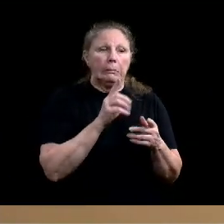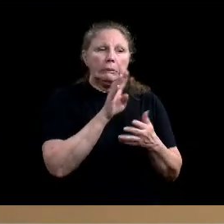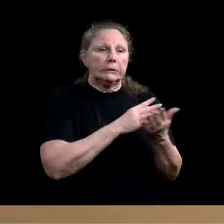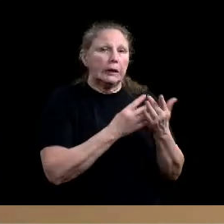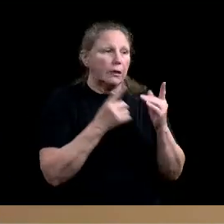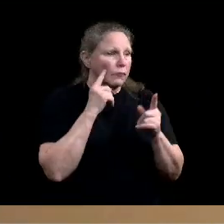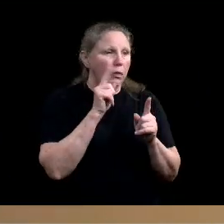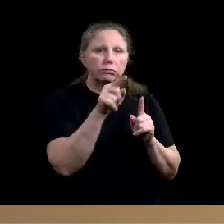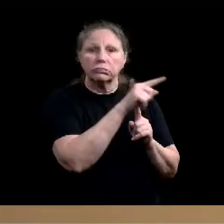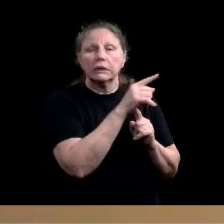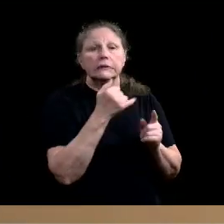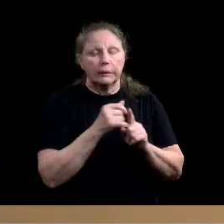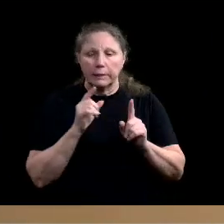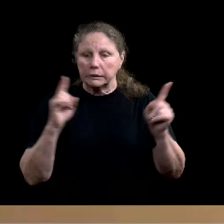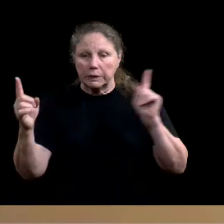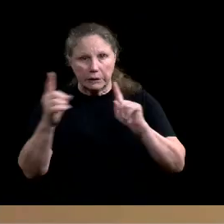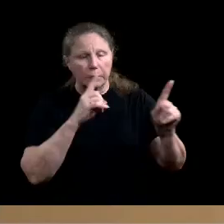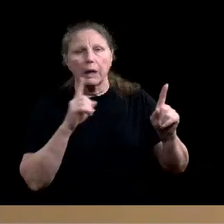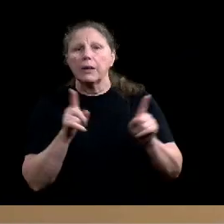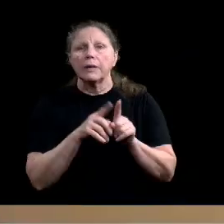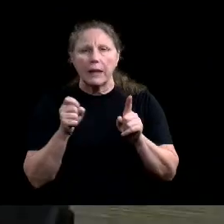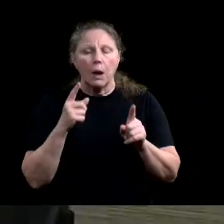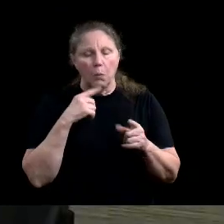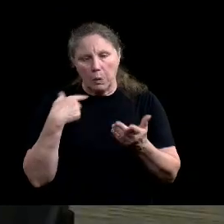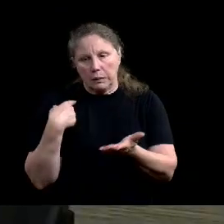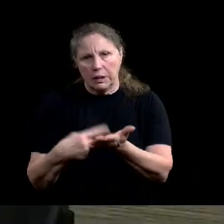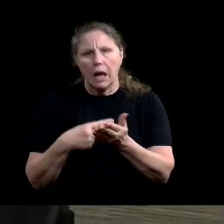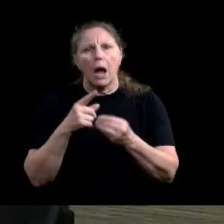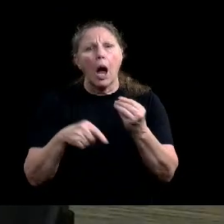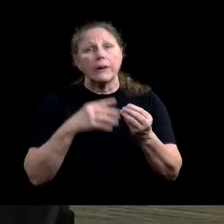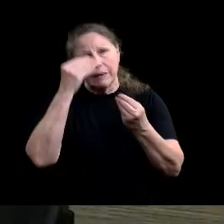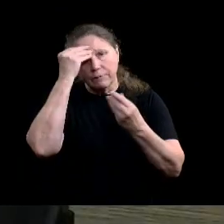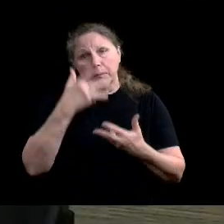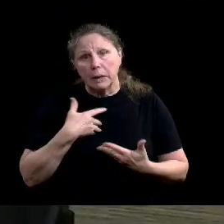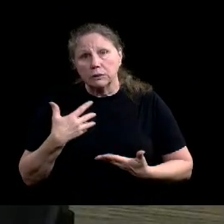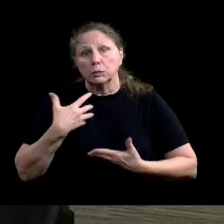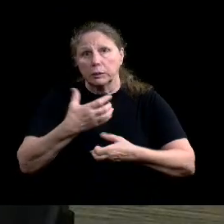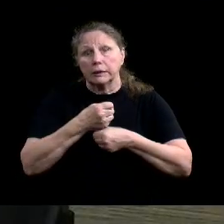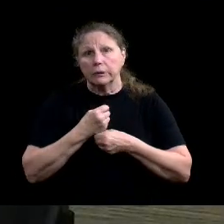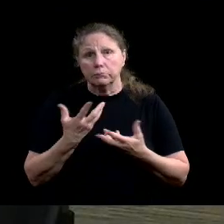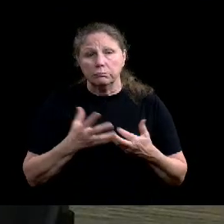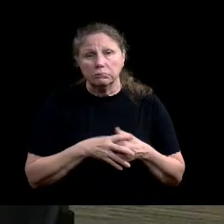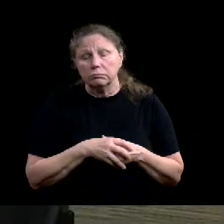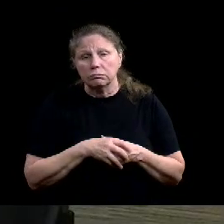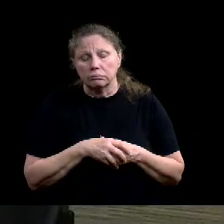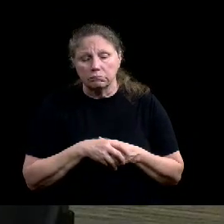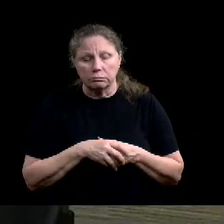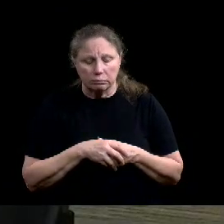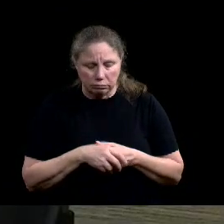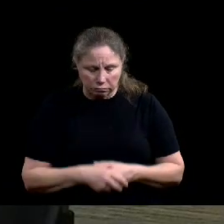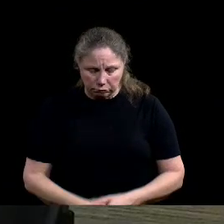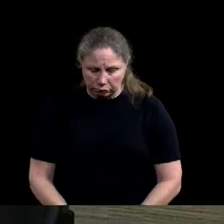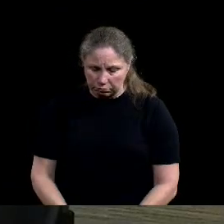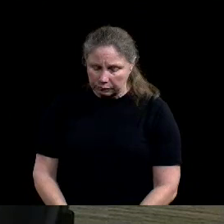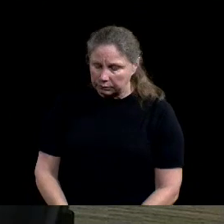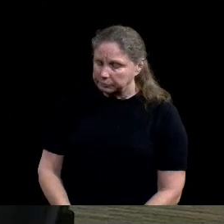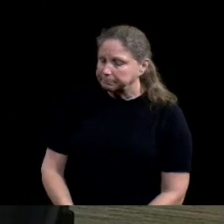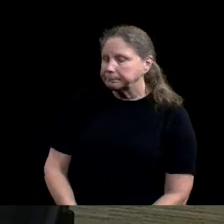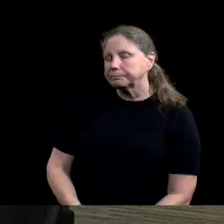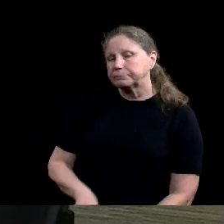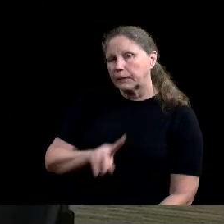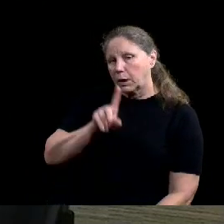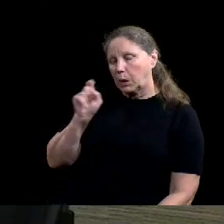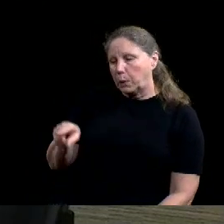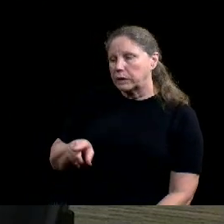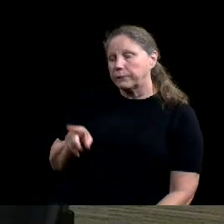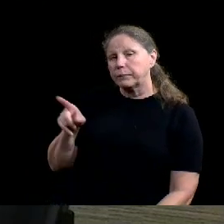on data, not so much on a date. Okay. Do you anticipate exemptions or adjustments in property tax